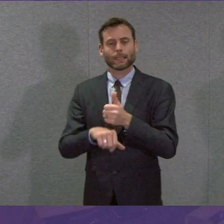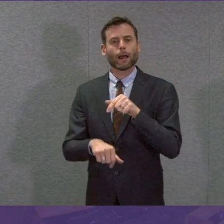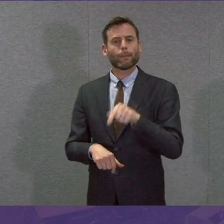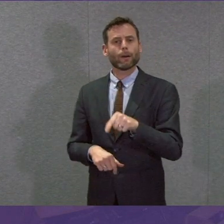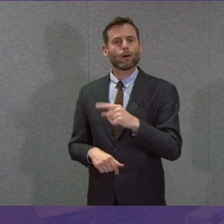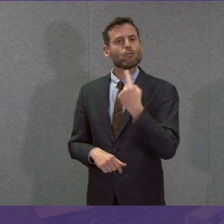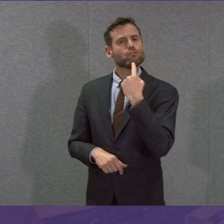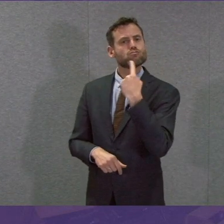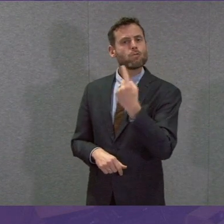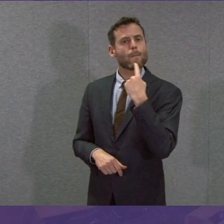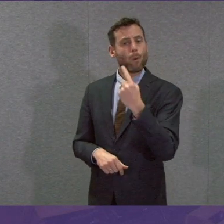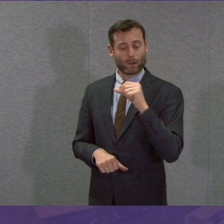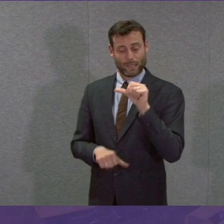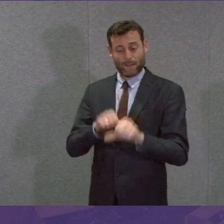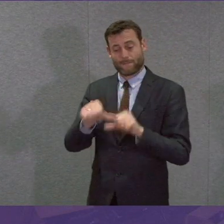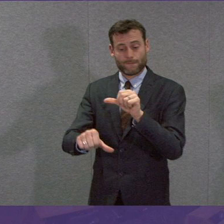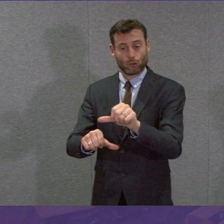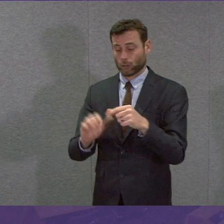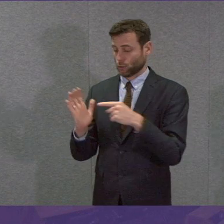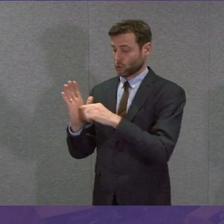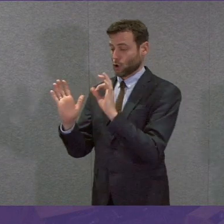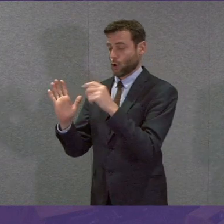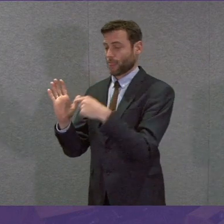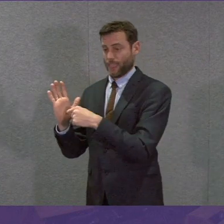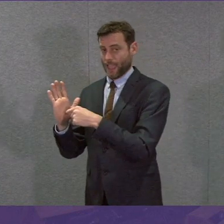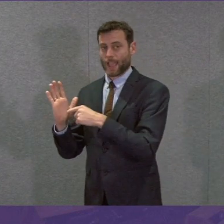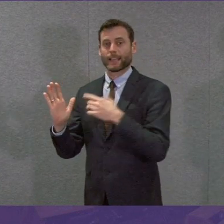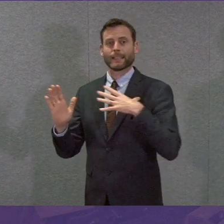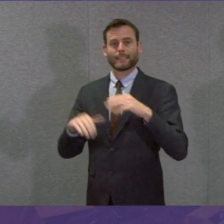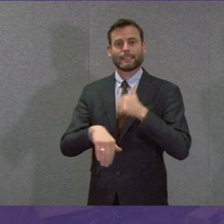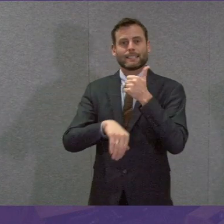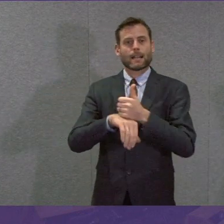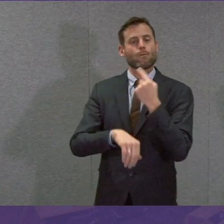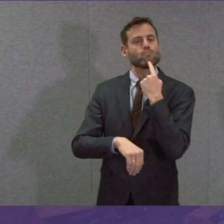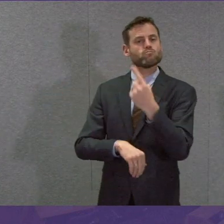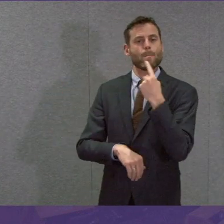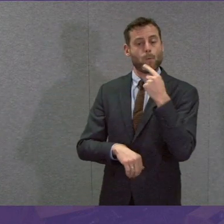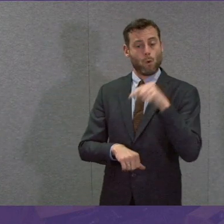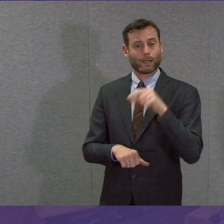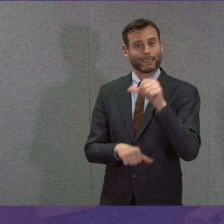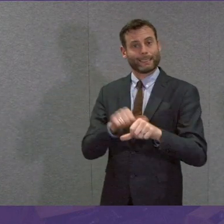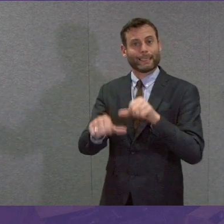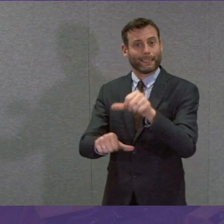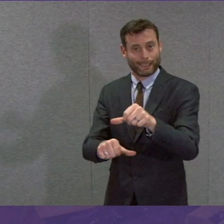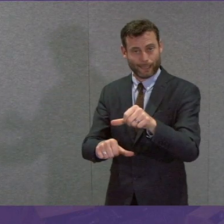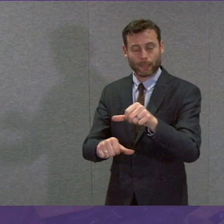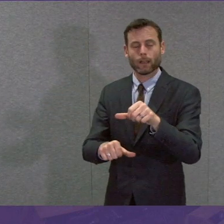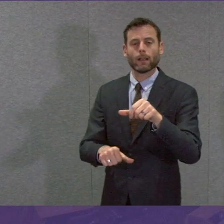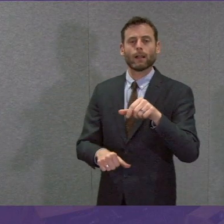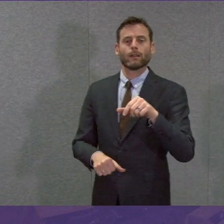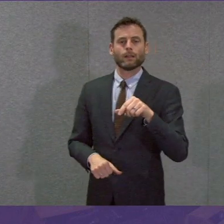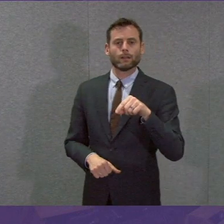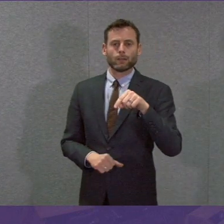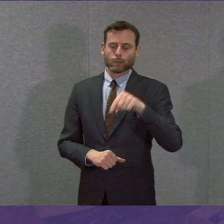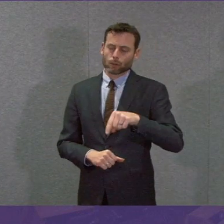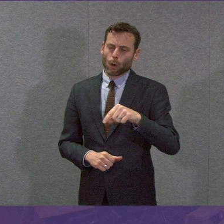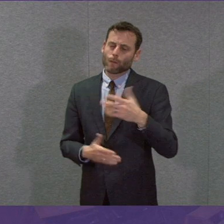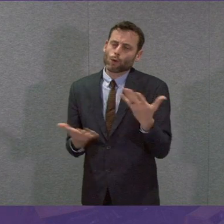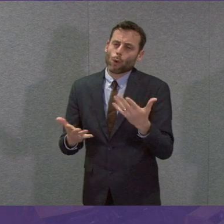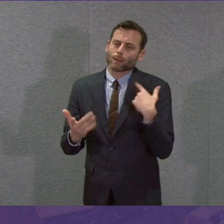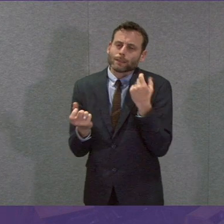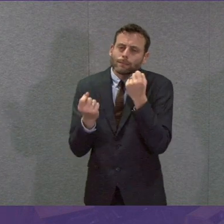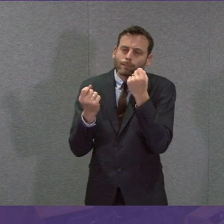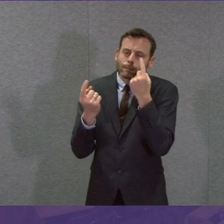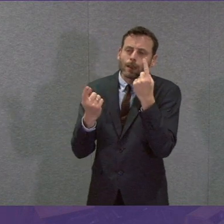which is not in the bill, but which we need to do so that we are accountable to this chamber, and also indicated that I have sympathy with those who wish to